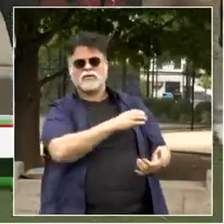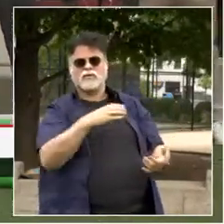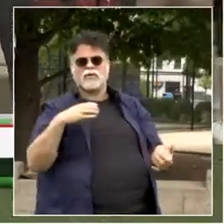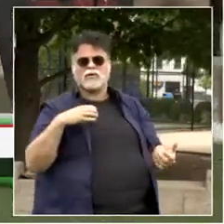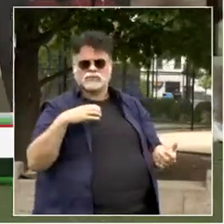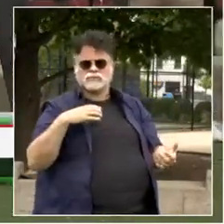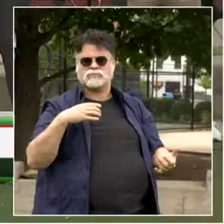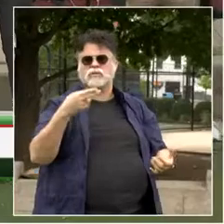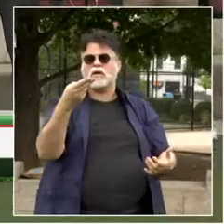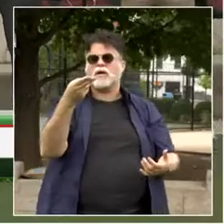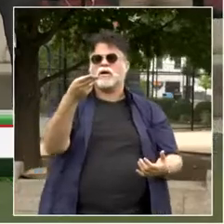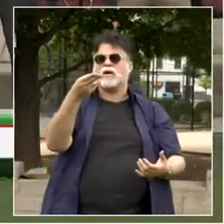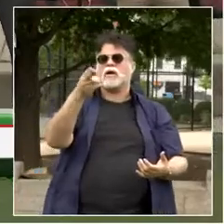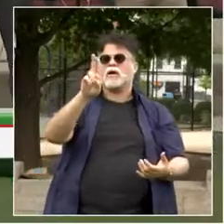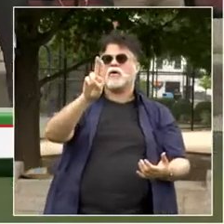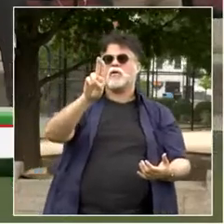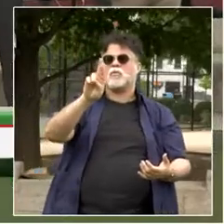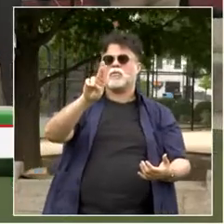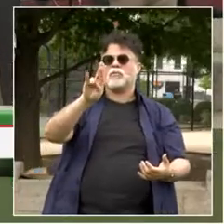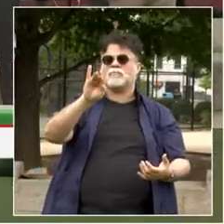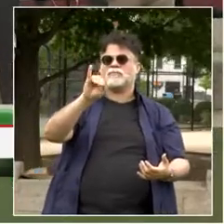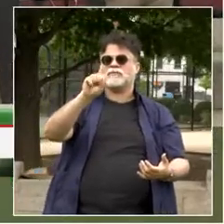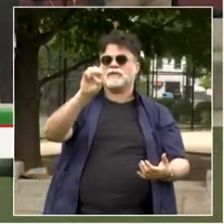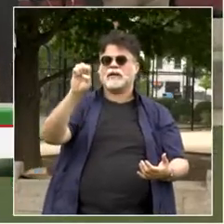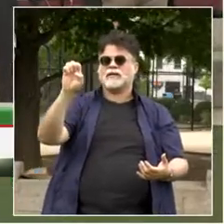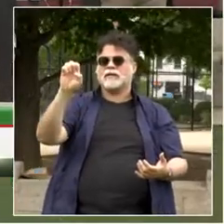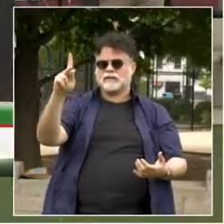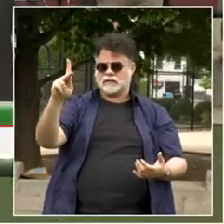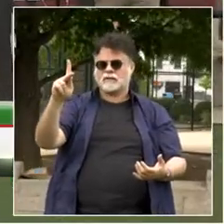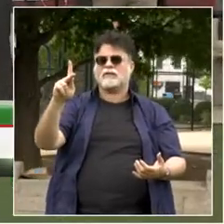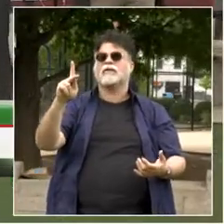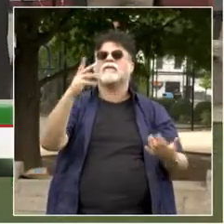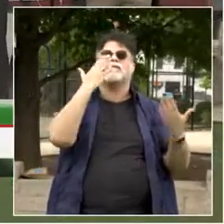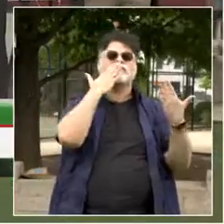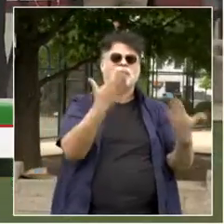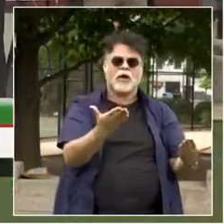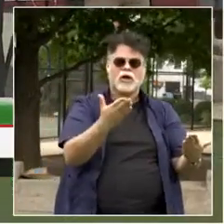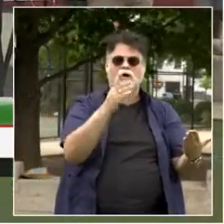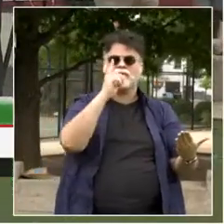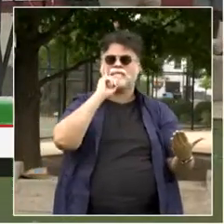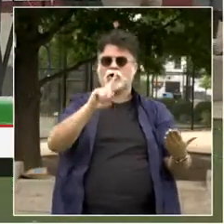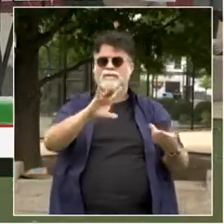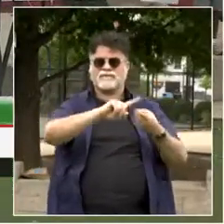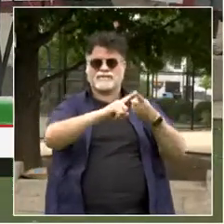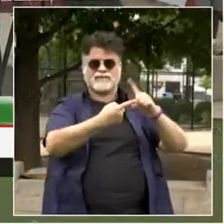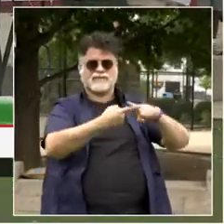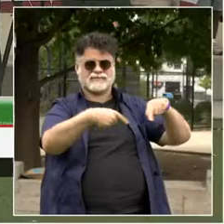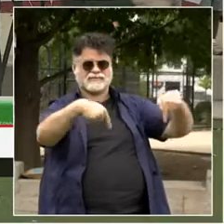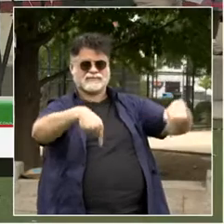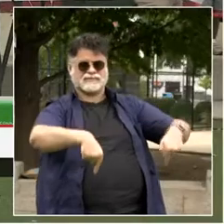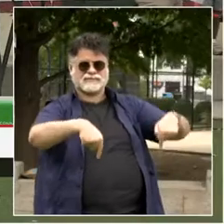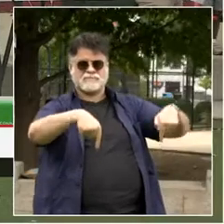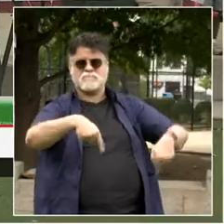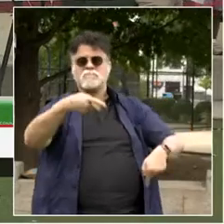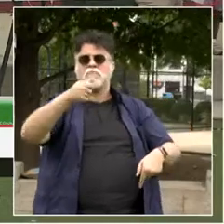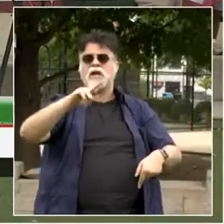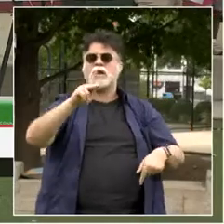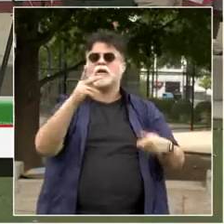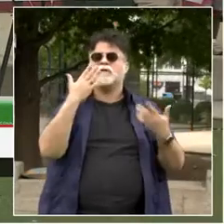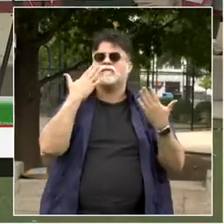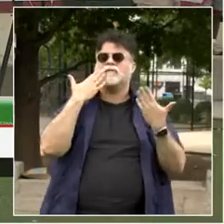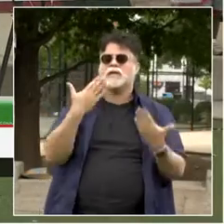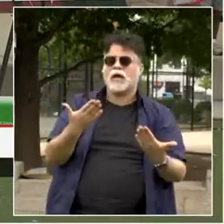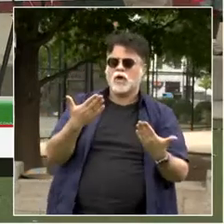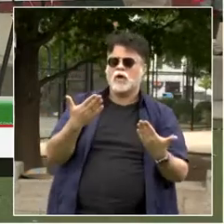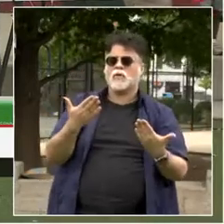2B05. And thank the Friends of Stead Park for all of your support on this project. And I want to give a